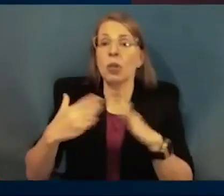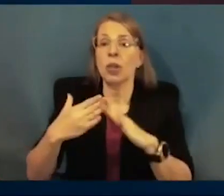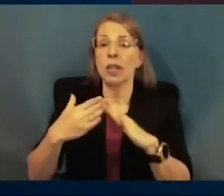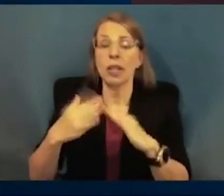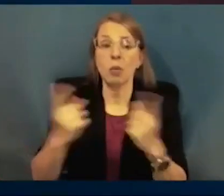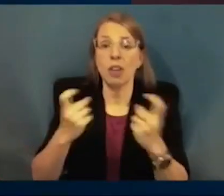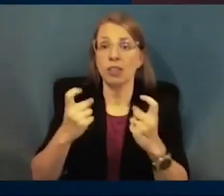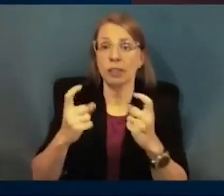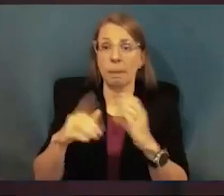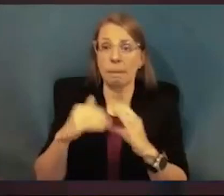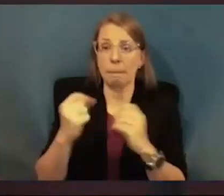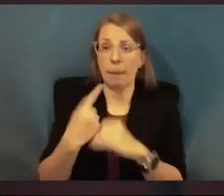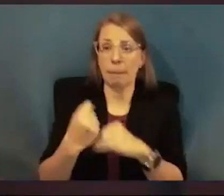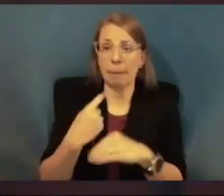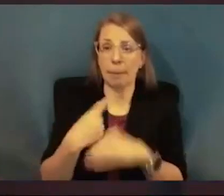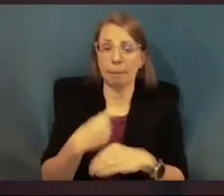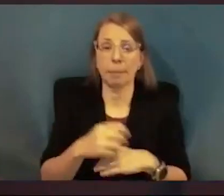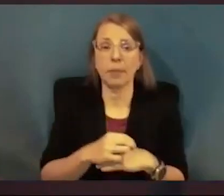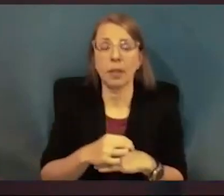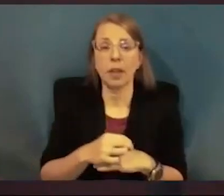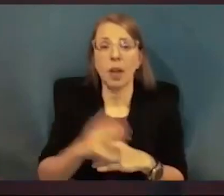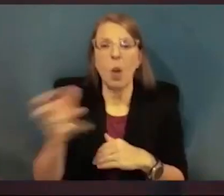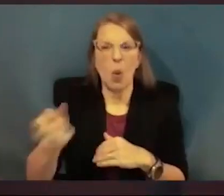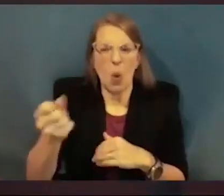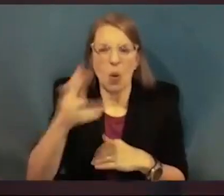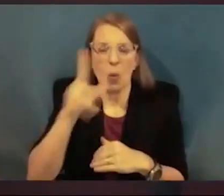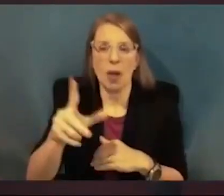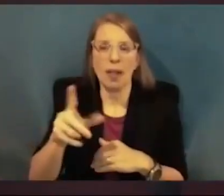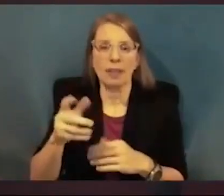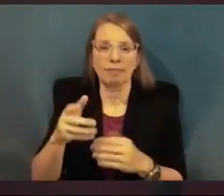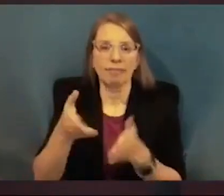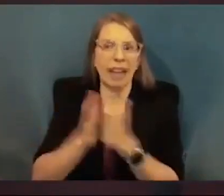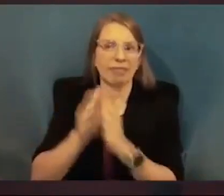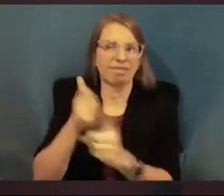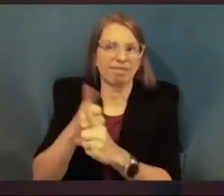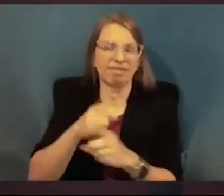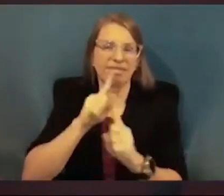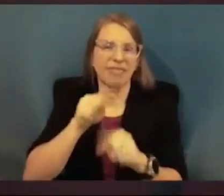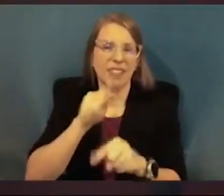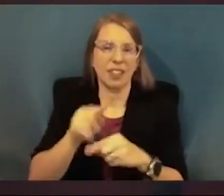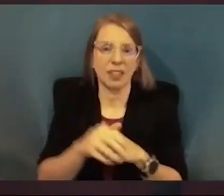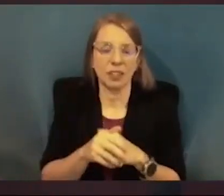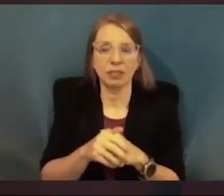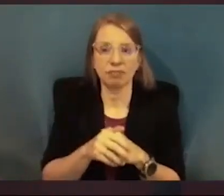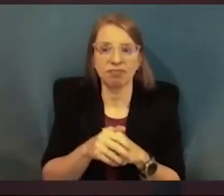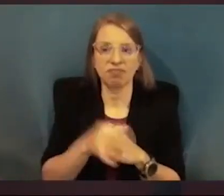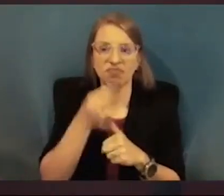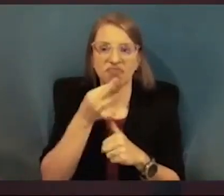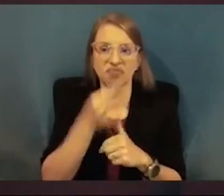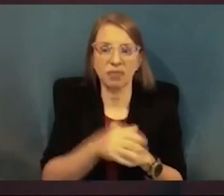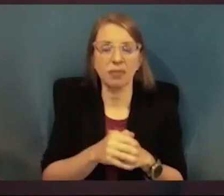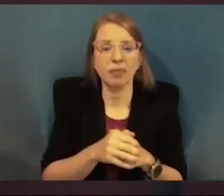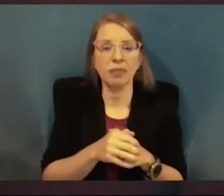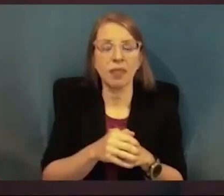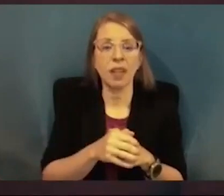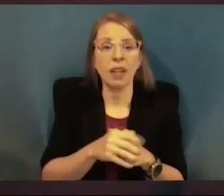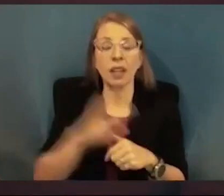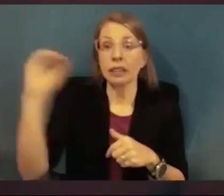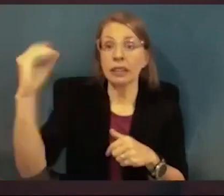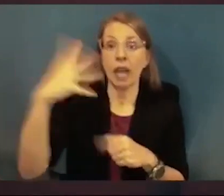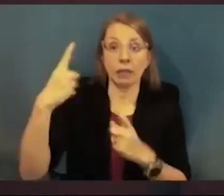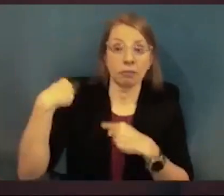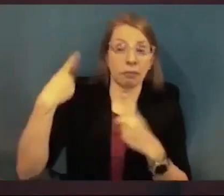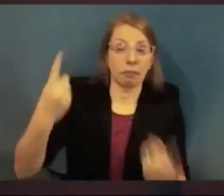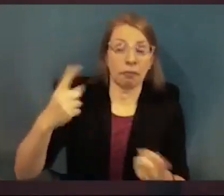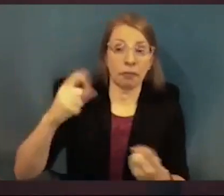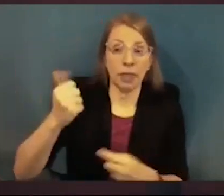a moment so you can answer those. So there is no question that the sun can cause cancer. So we've been told for years, decades really, to protect